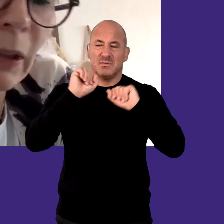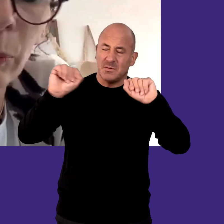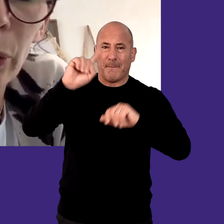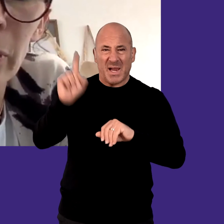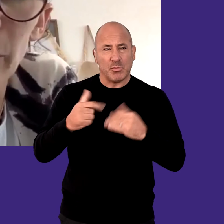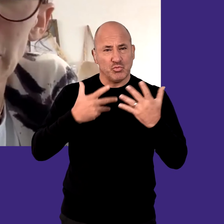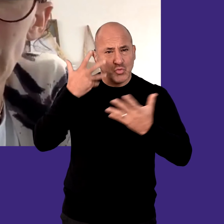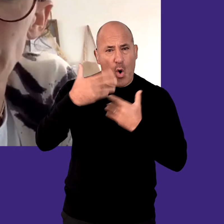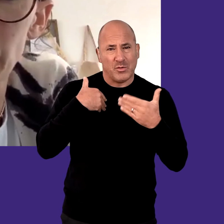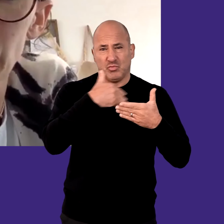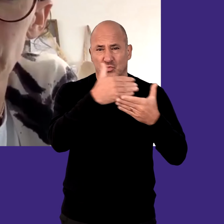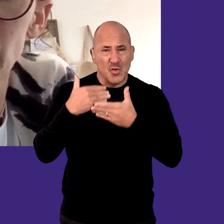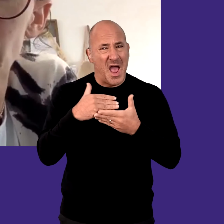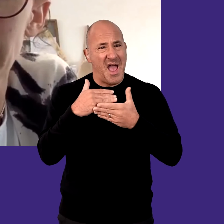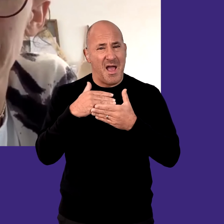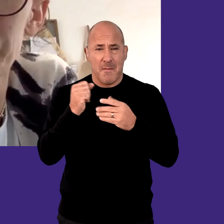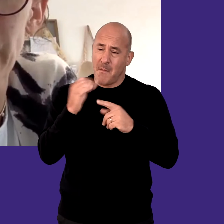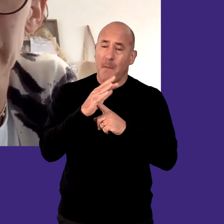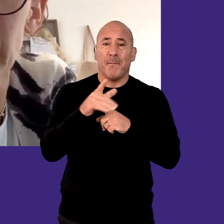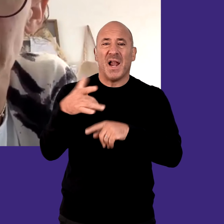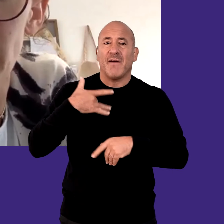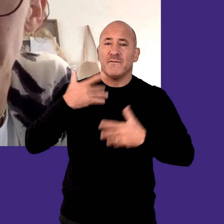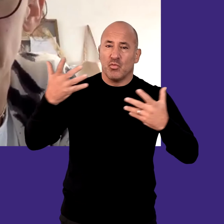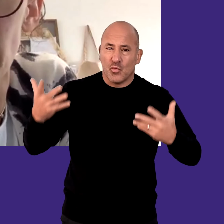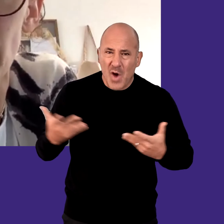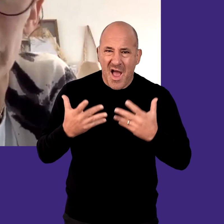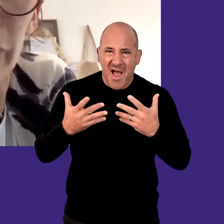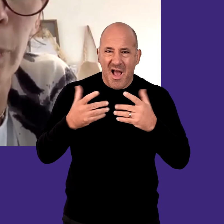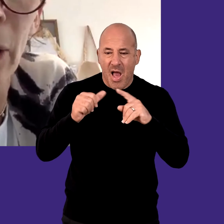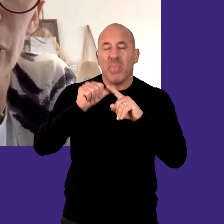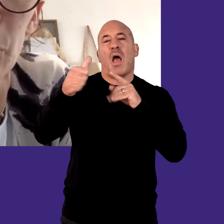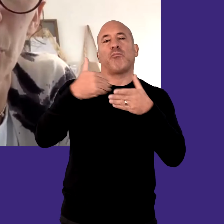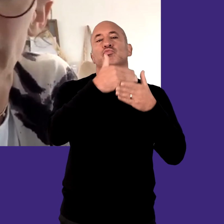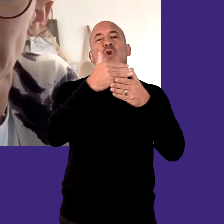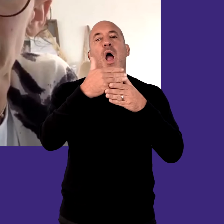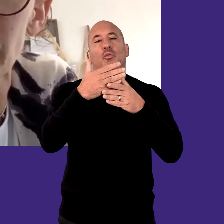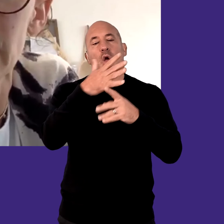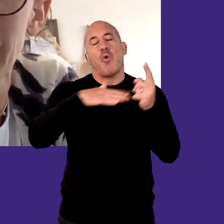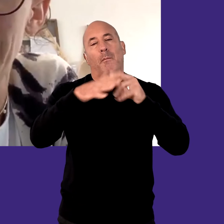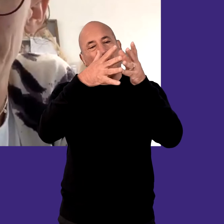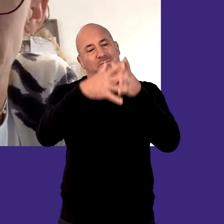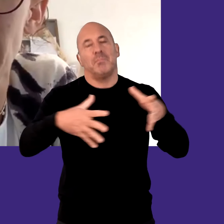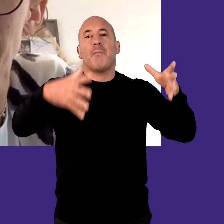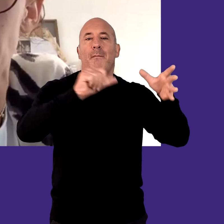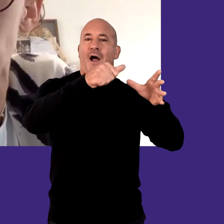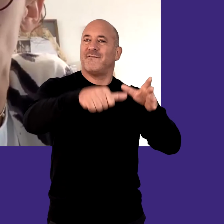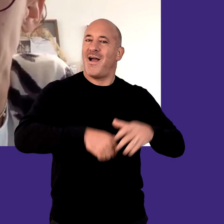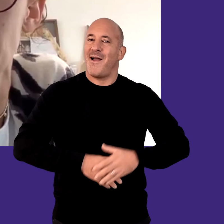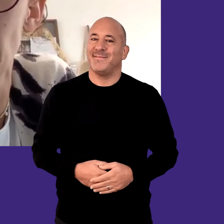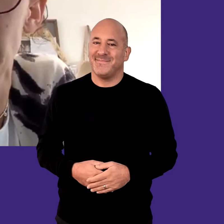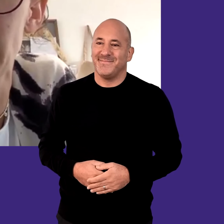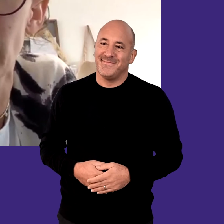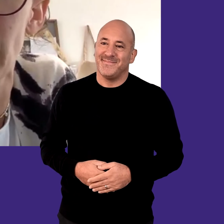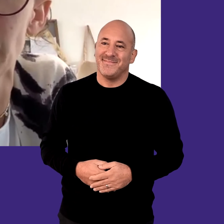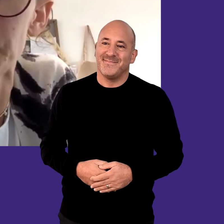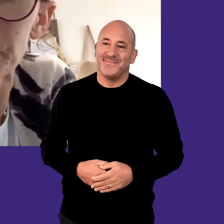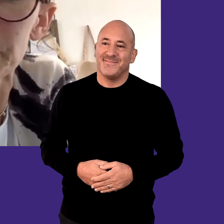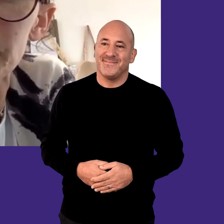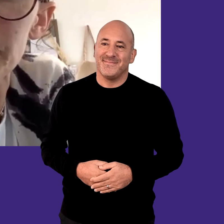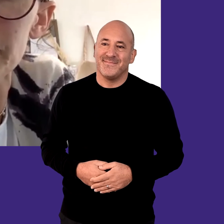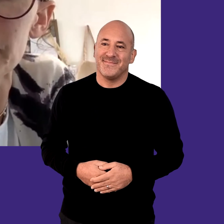think it's really important that we share people's stories, as I said, first and foremost where they live, but then with a wider community after